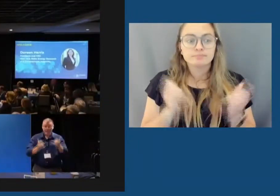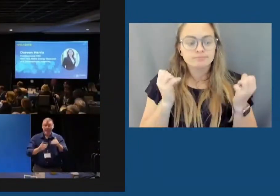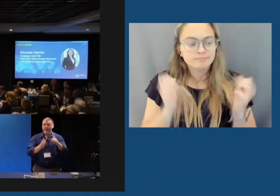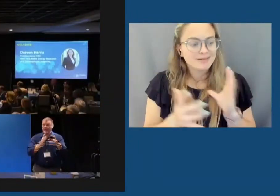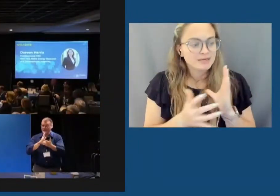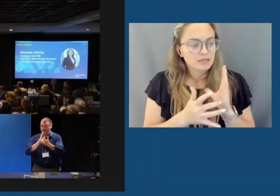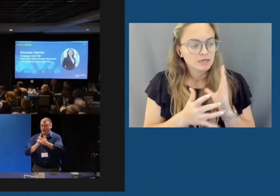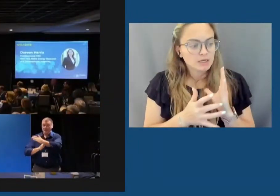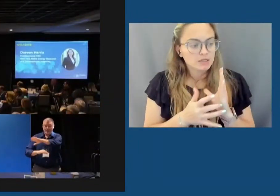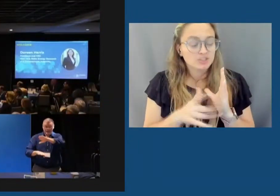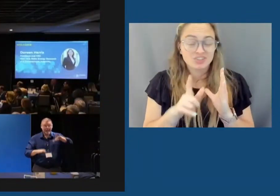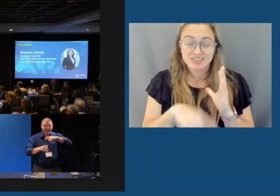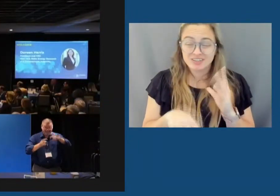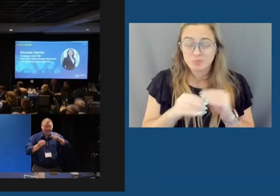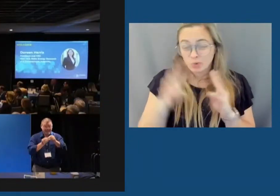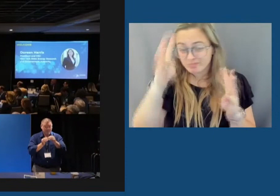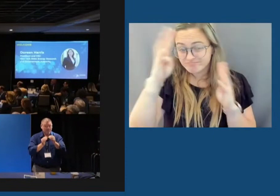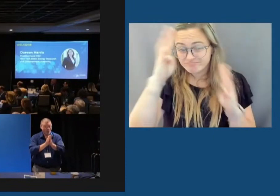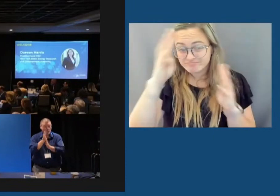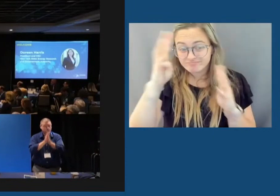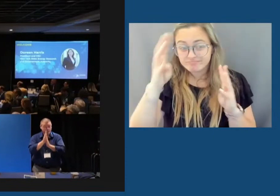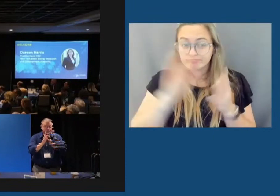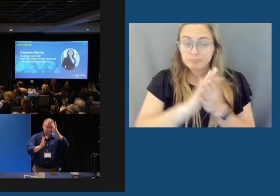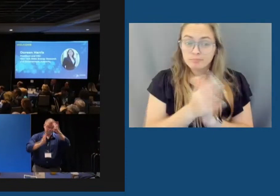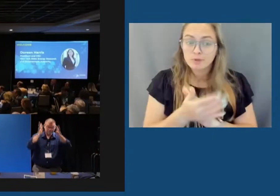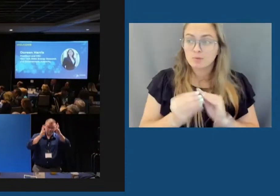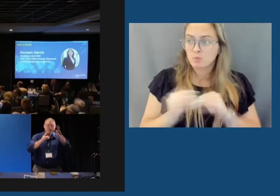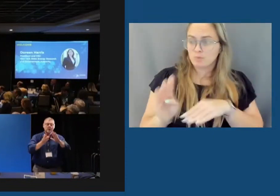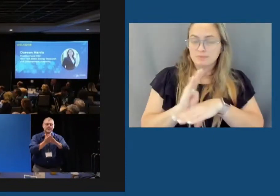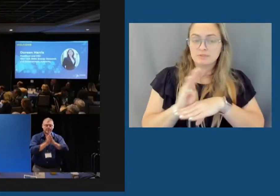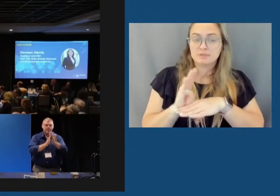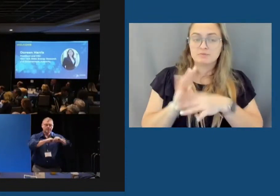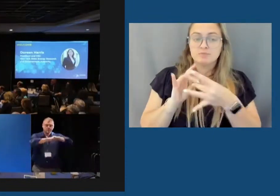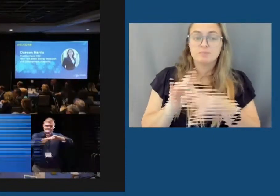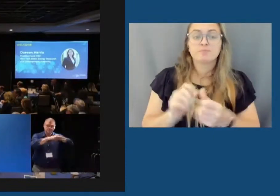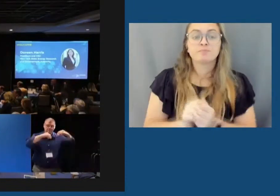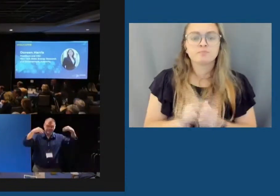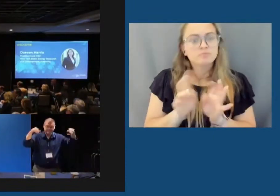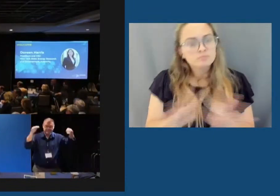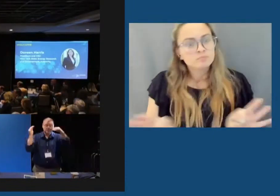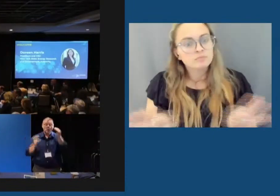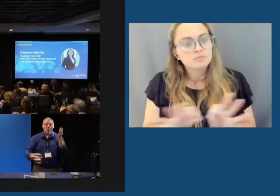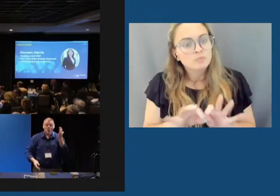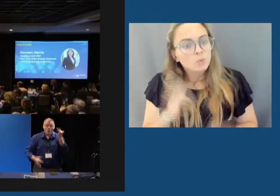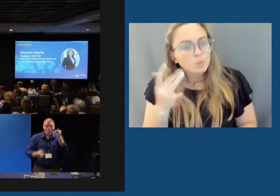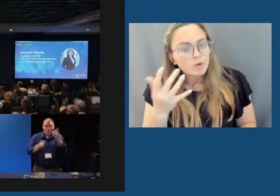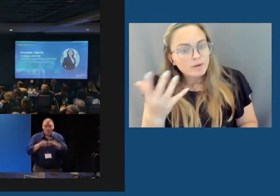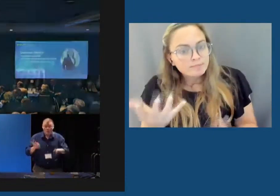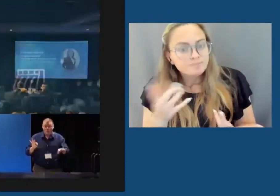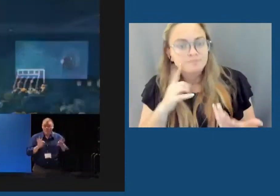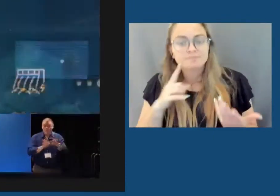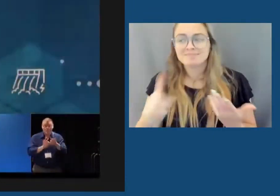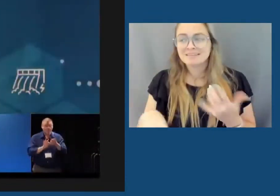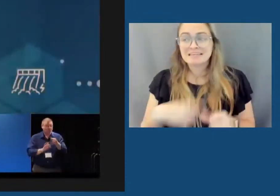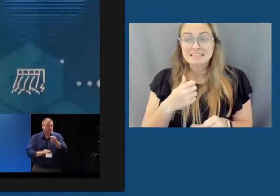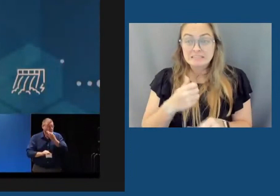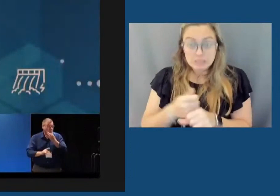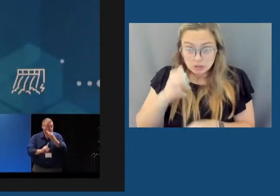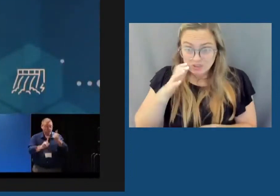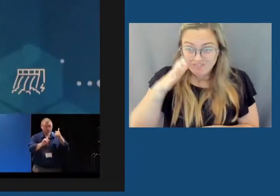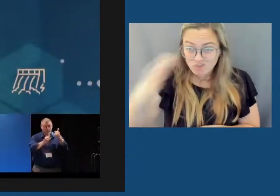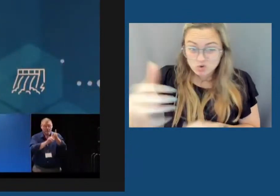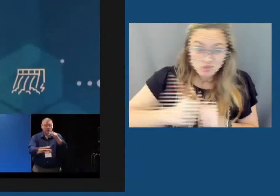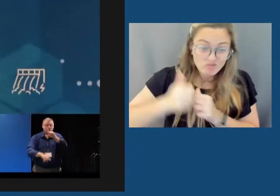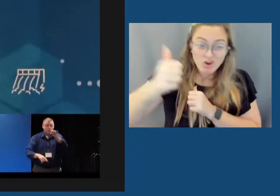technologies needing more innovation to become commercialized. It is important because these years are not far away,